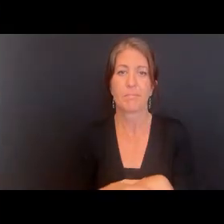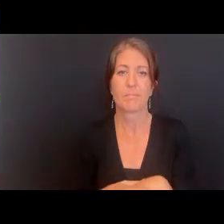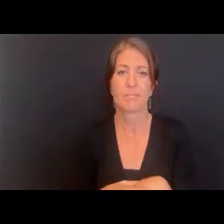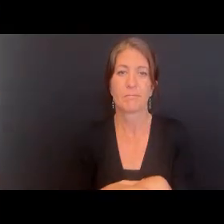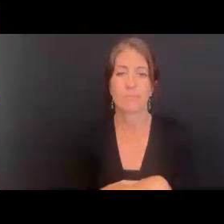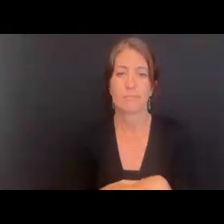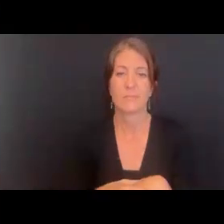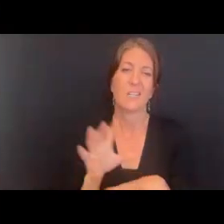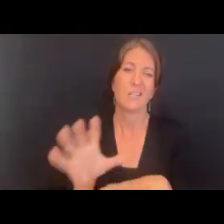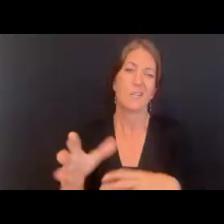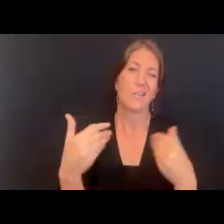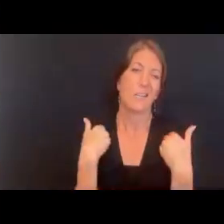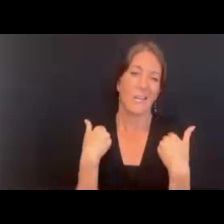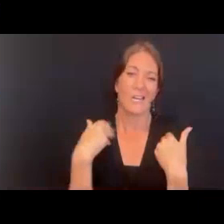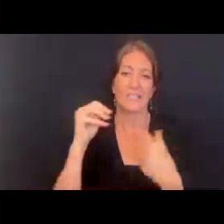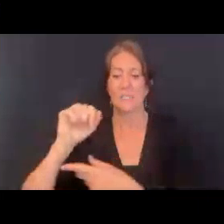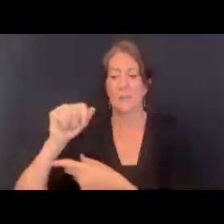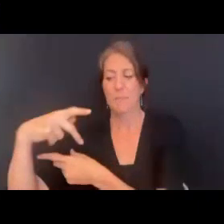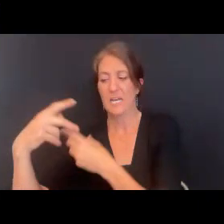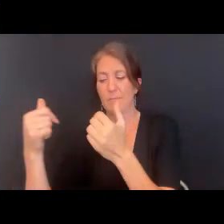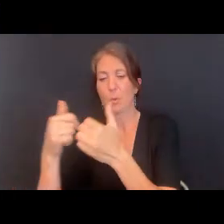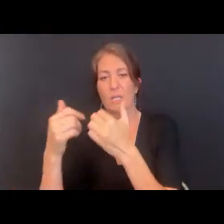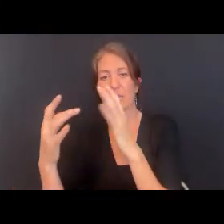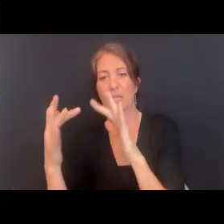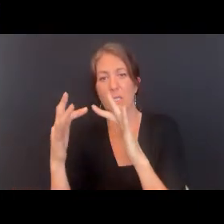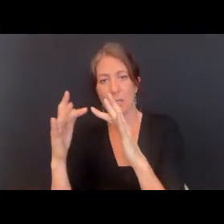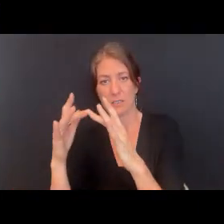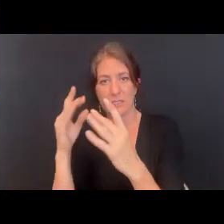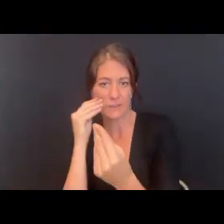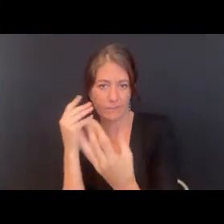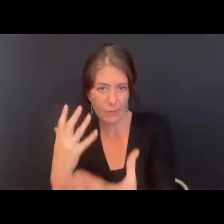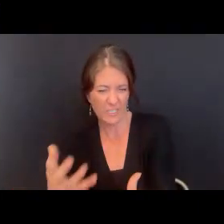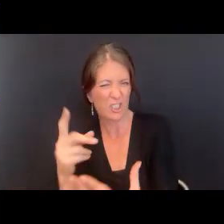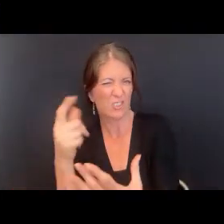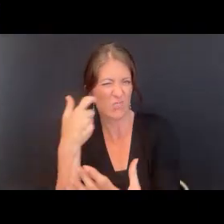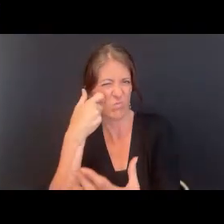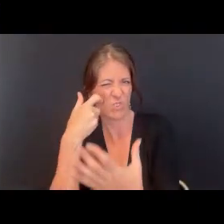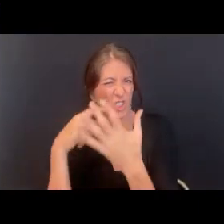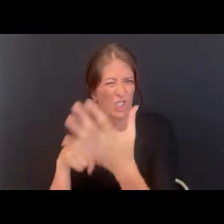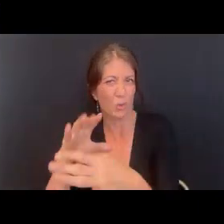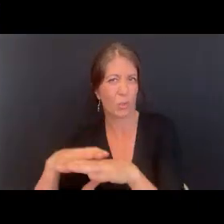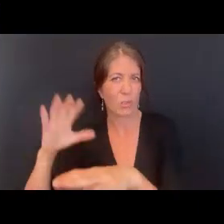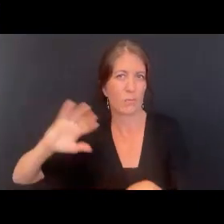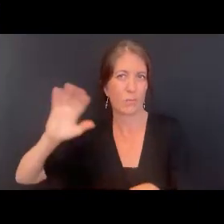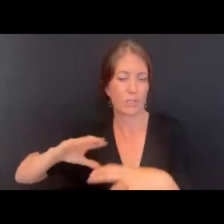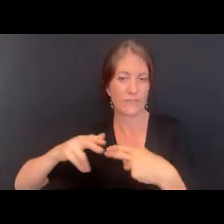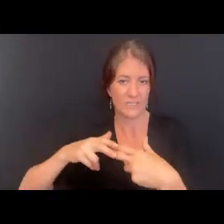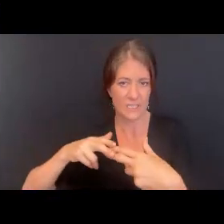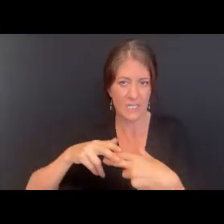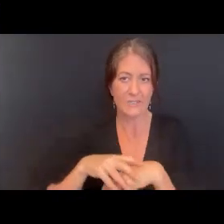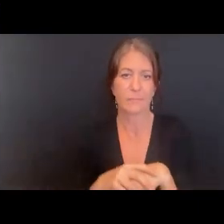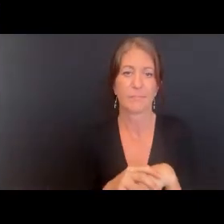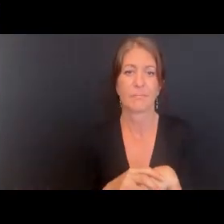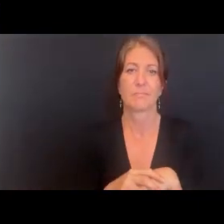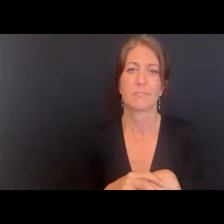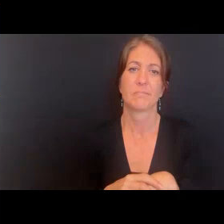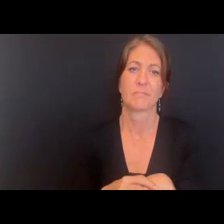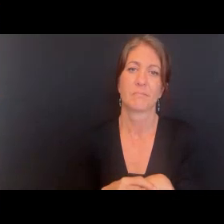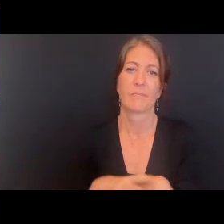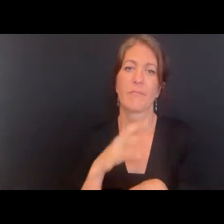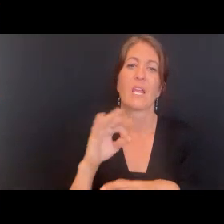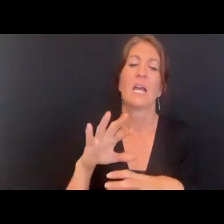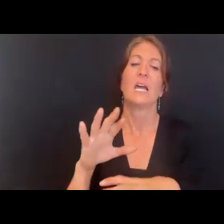contact information that was shown on the previous slide for each area agency on aging will also be attached so the individual has contact information to reach out to